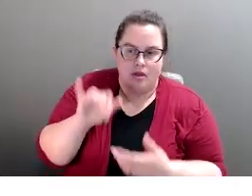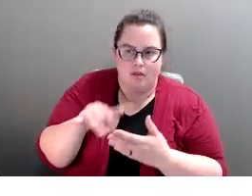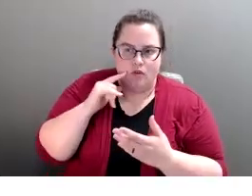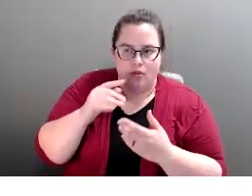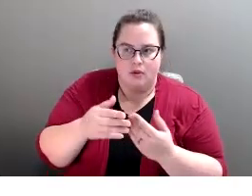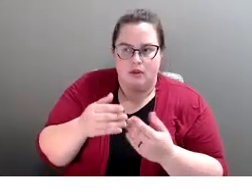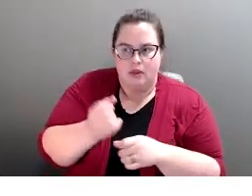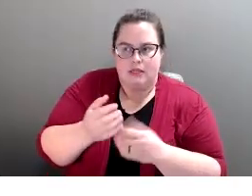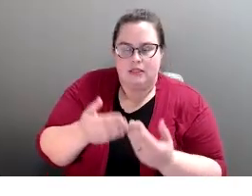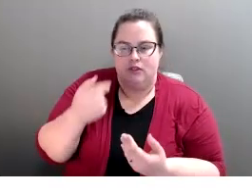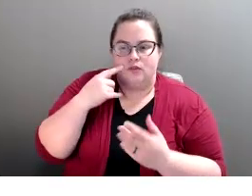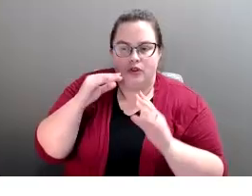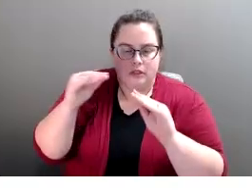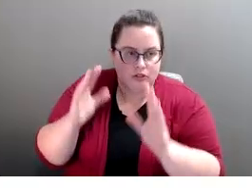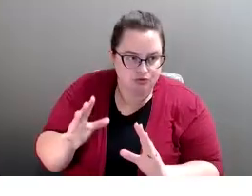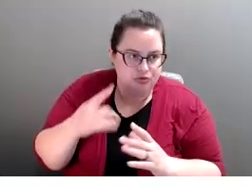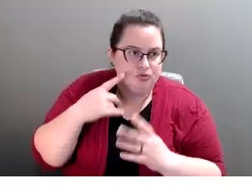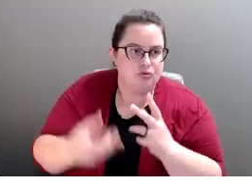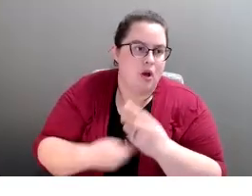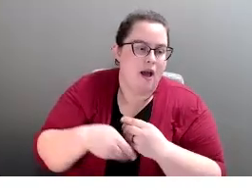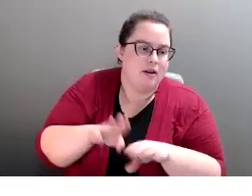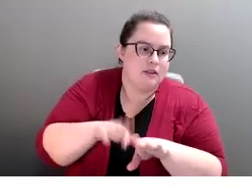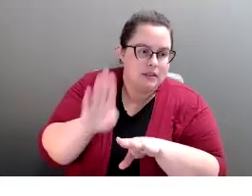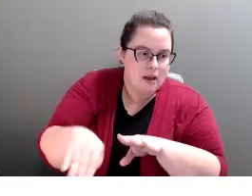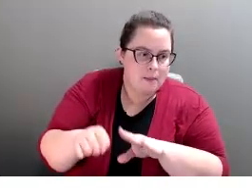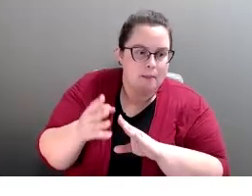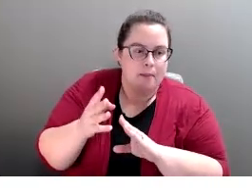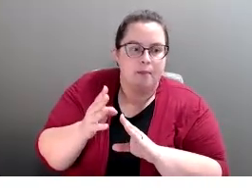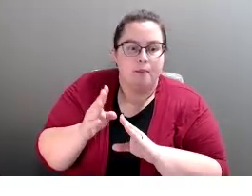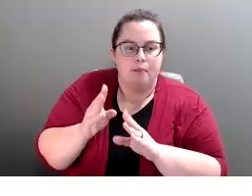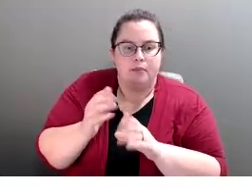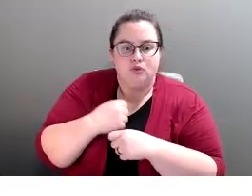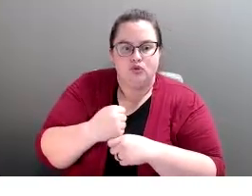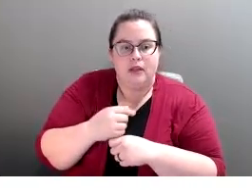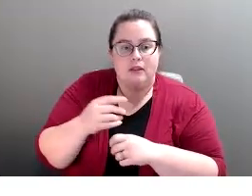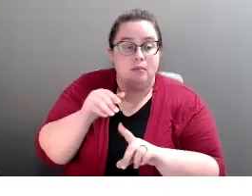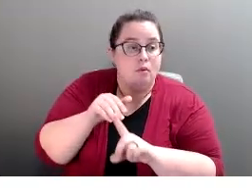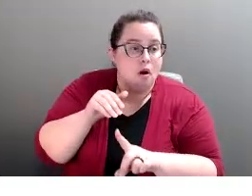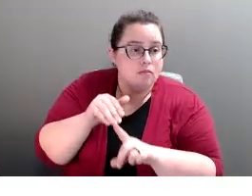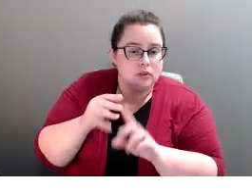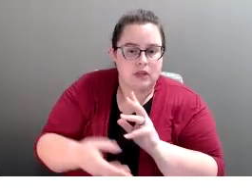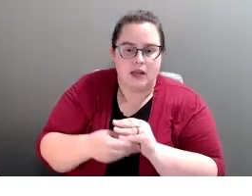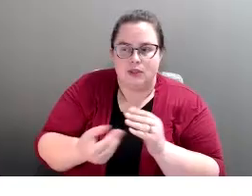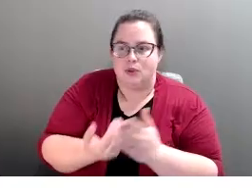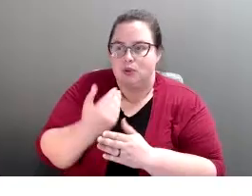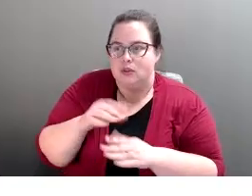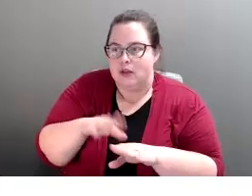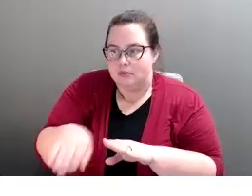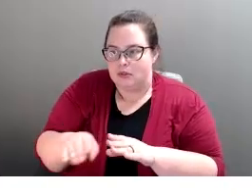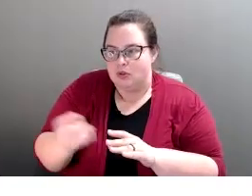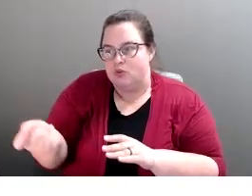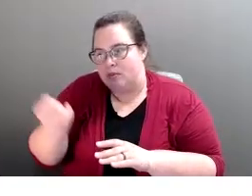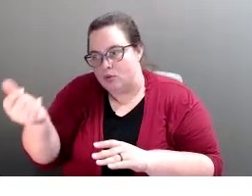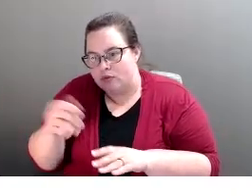teachers to to add steps, to open, just to create those prompts, add add new steps, remove